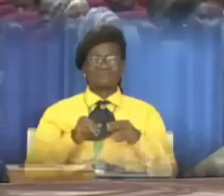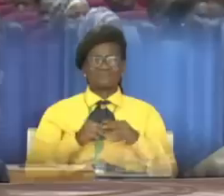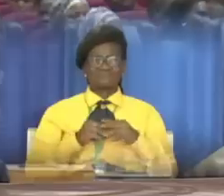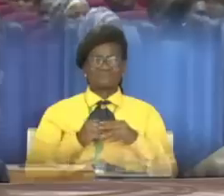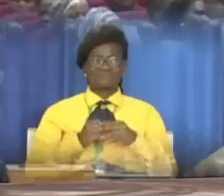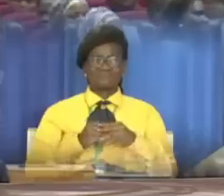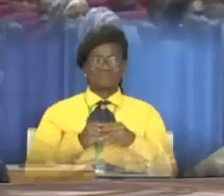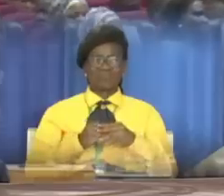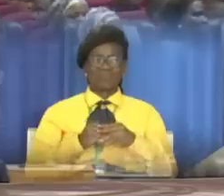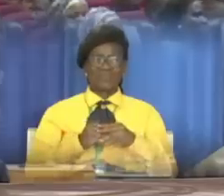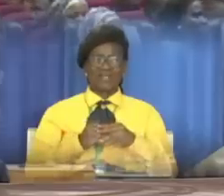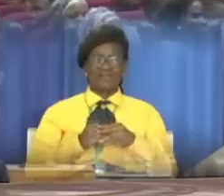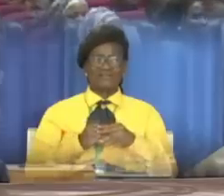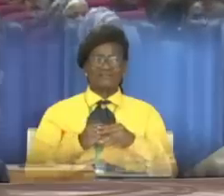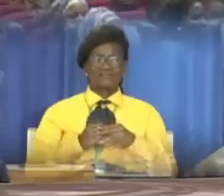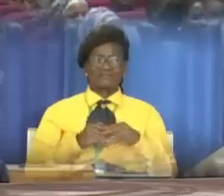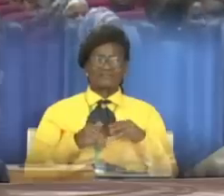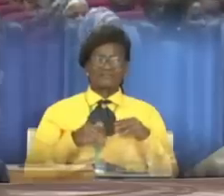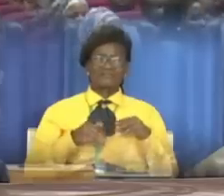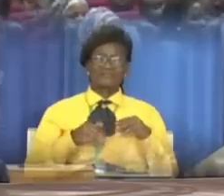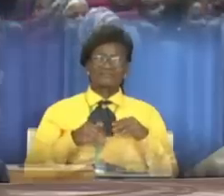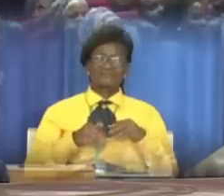yes. Please,